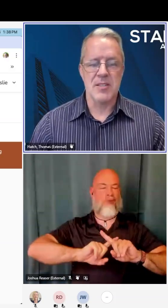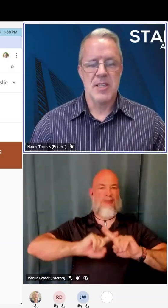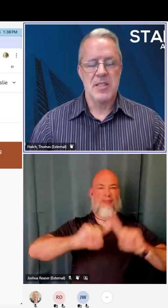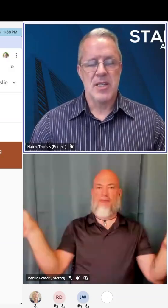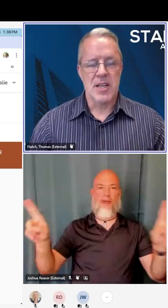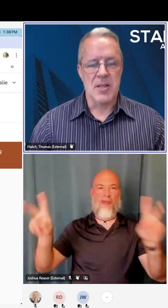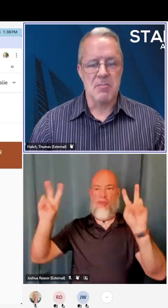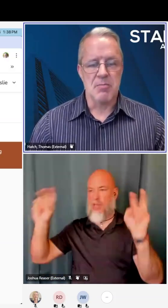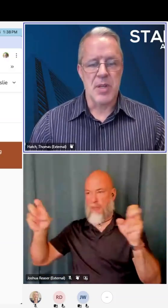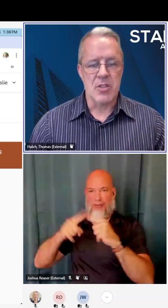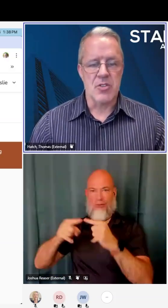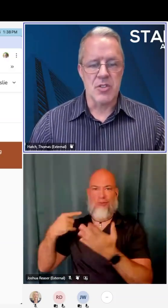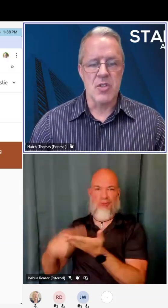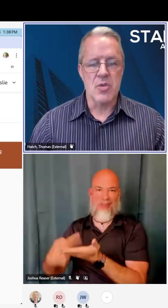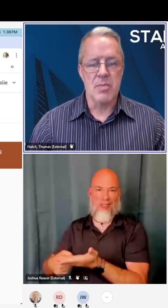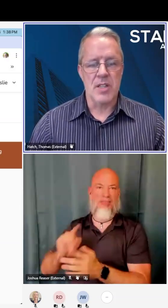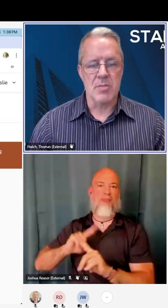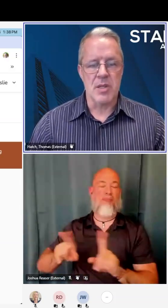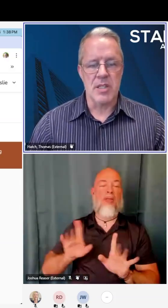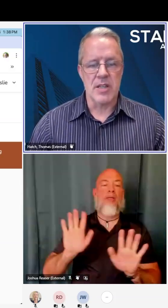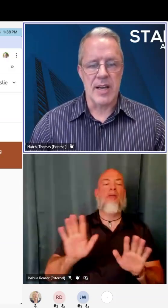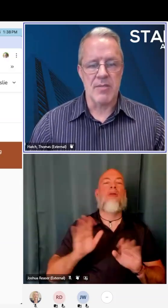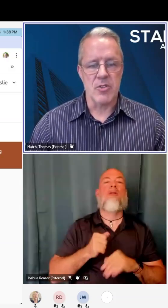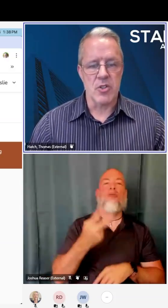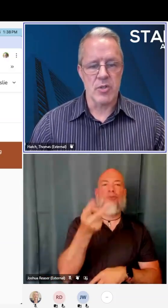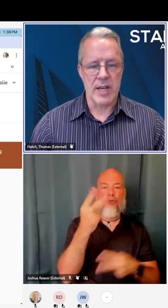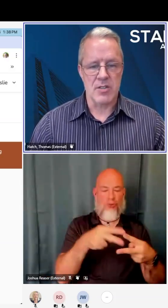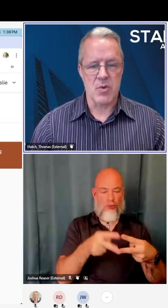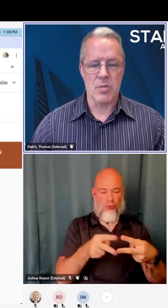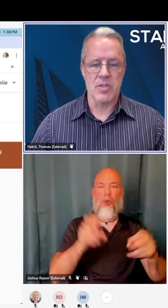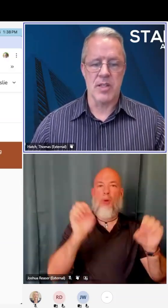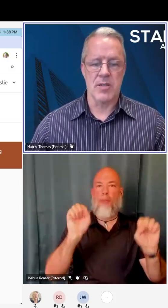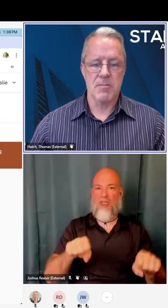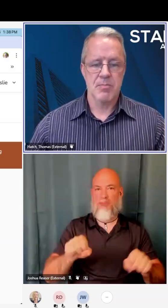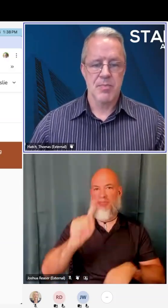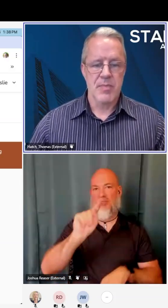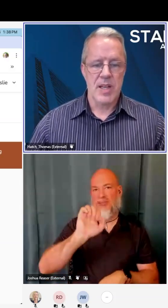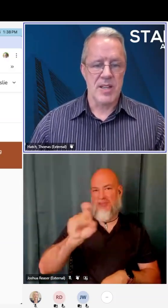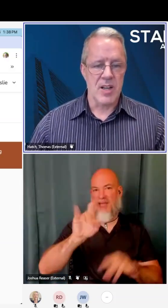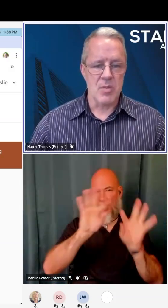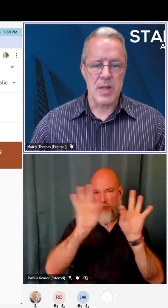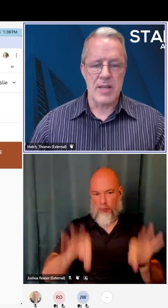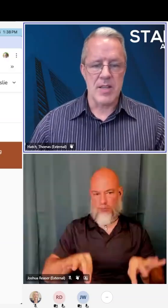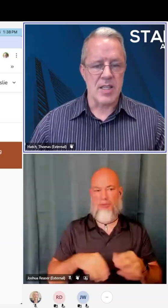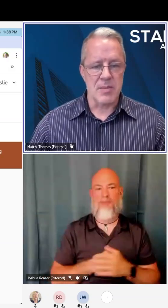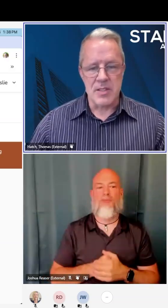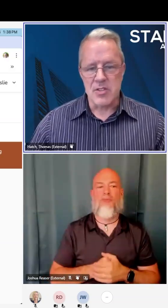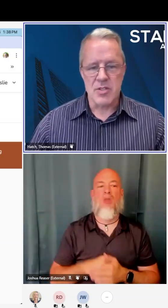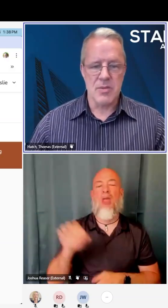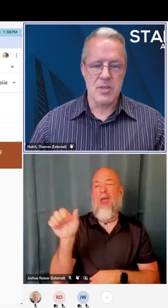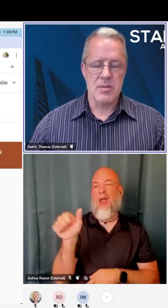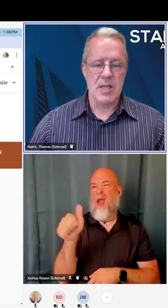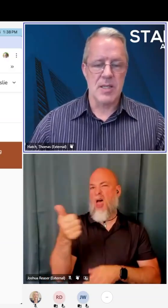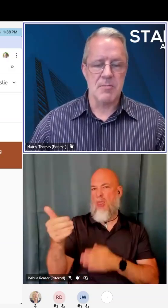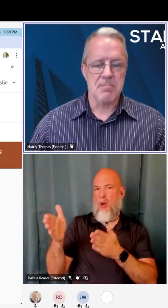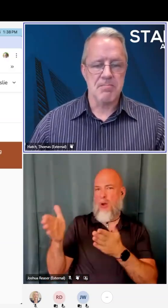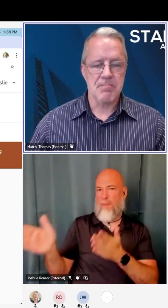address. But there's a possibility to have those 2 tax forms there. And then other plan